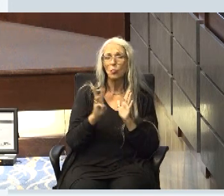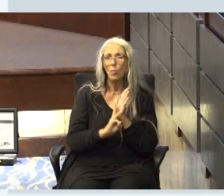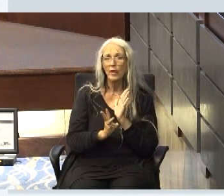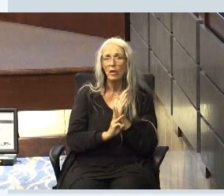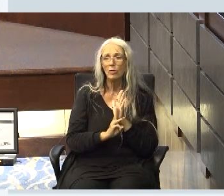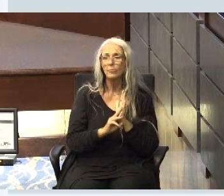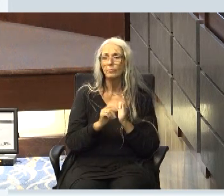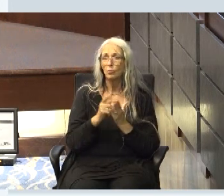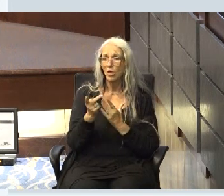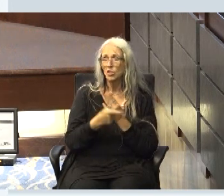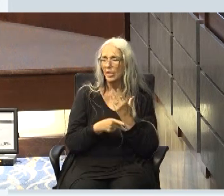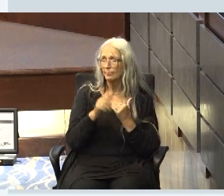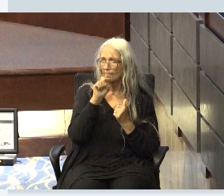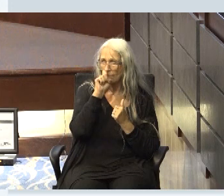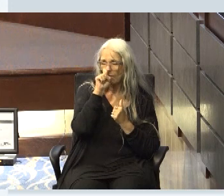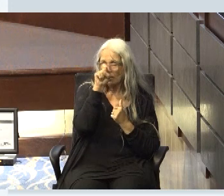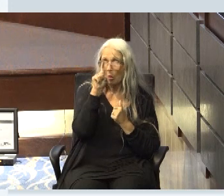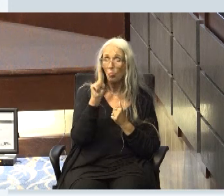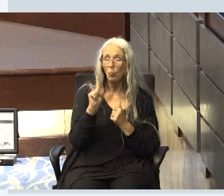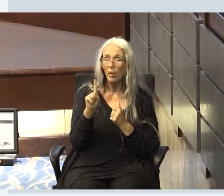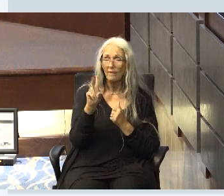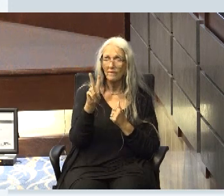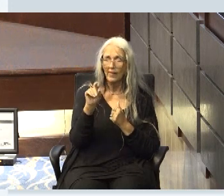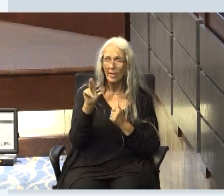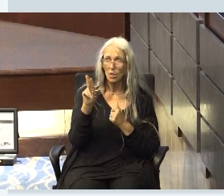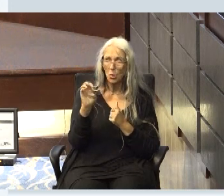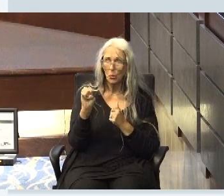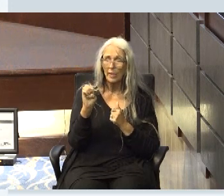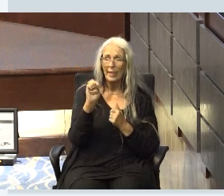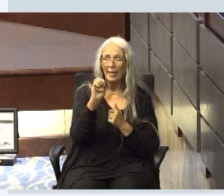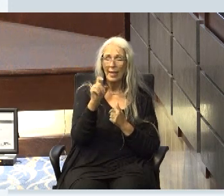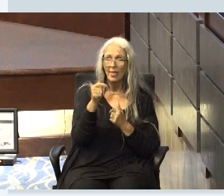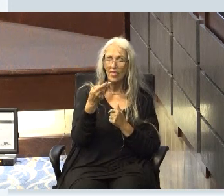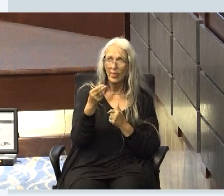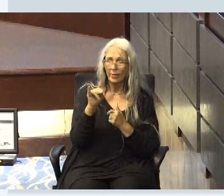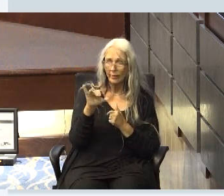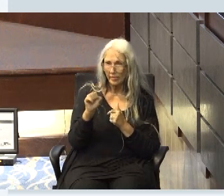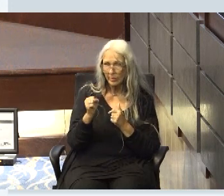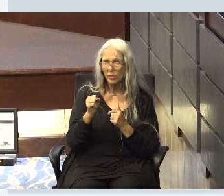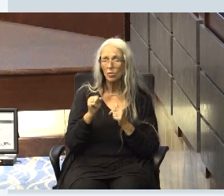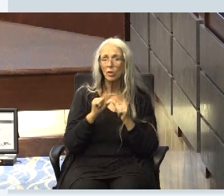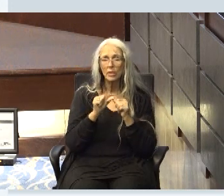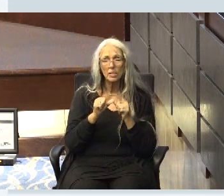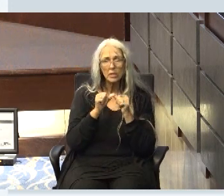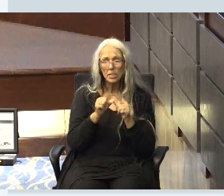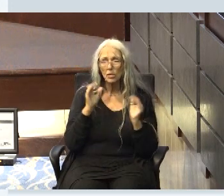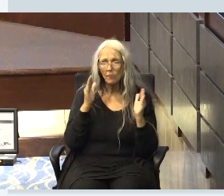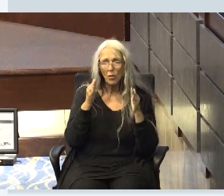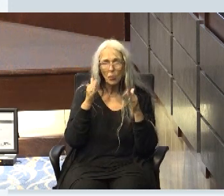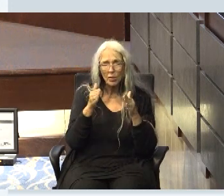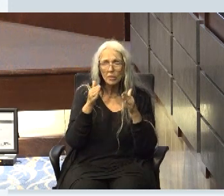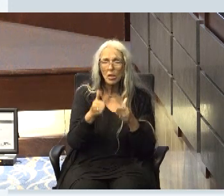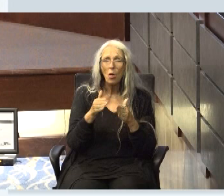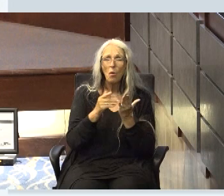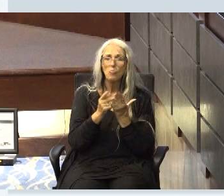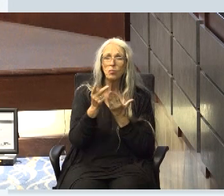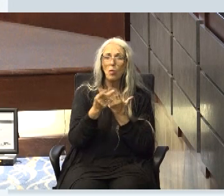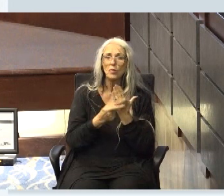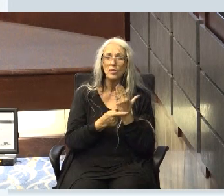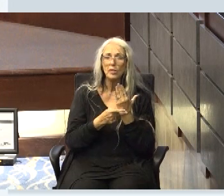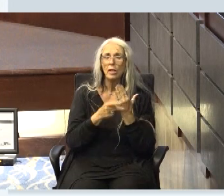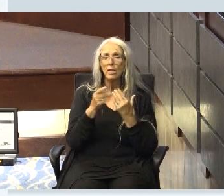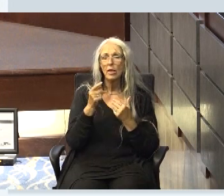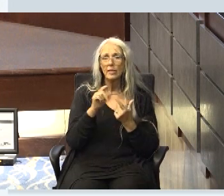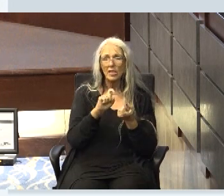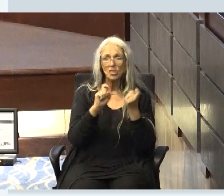of their values and ethics is that they are increasingly moving towards projects that are about